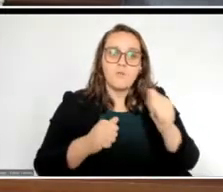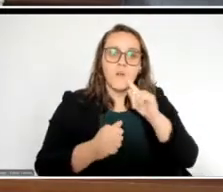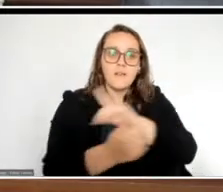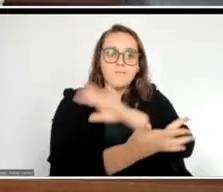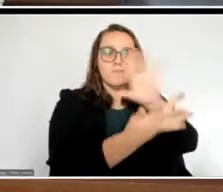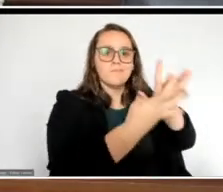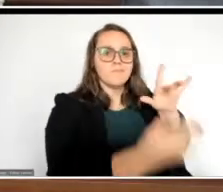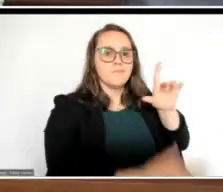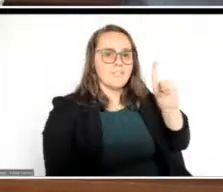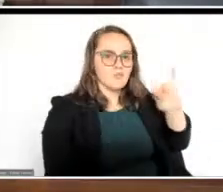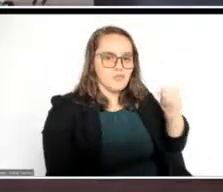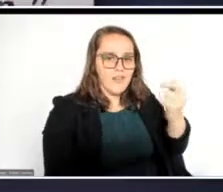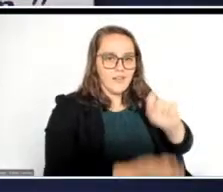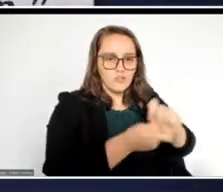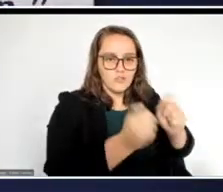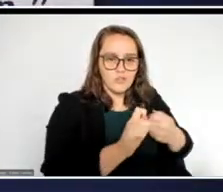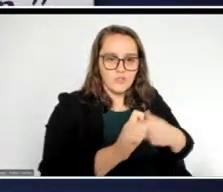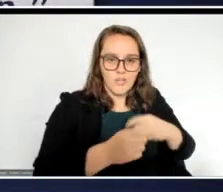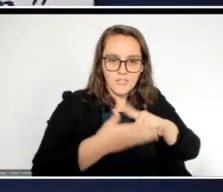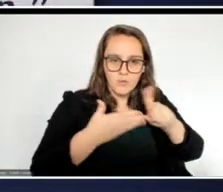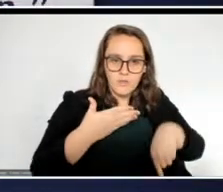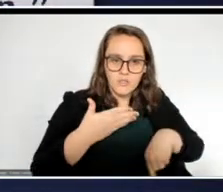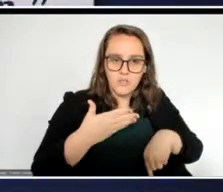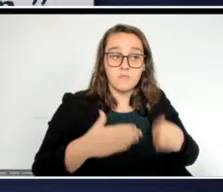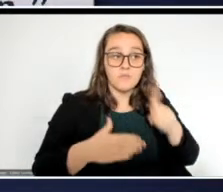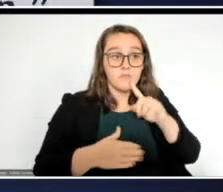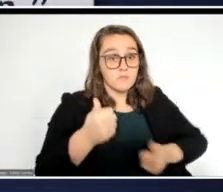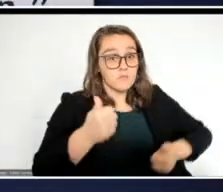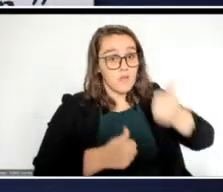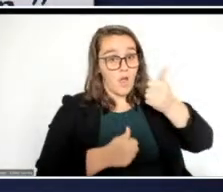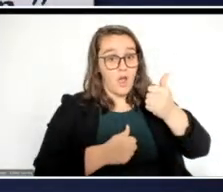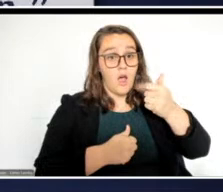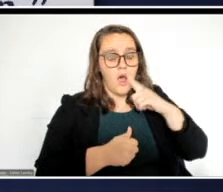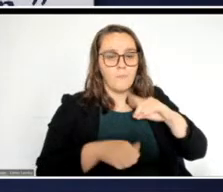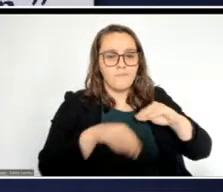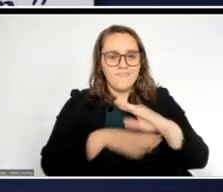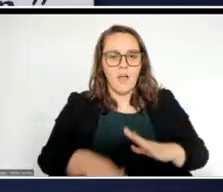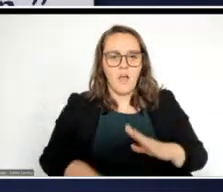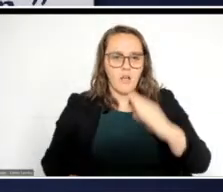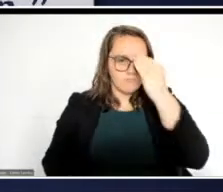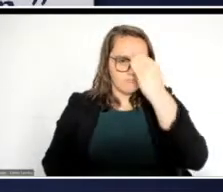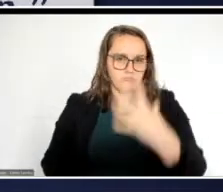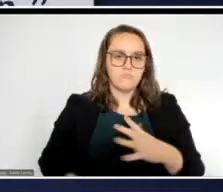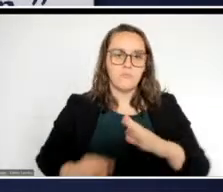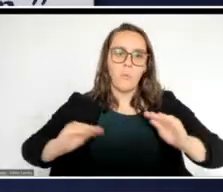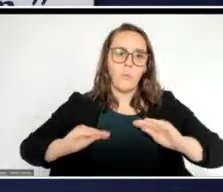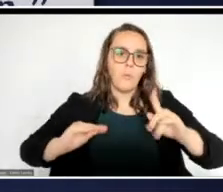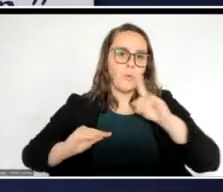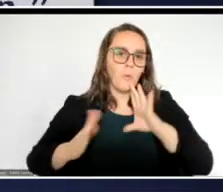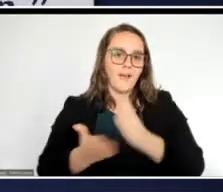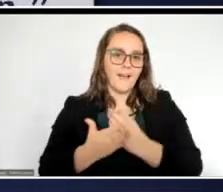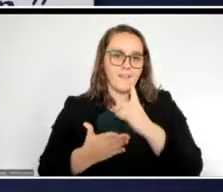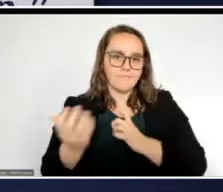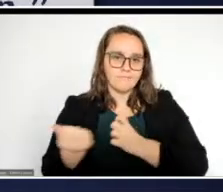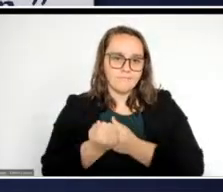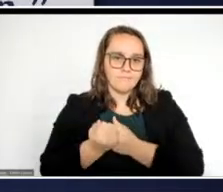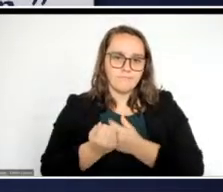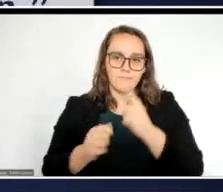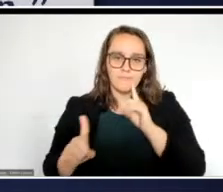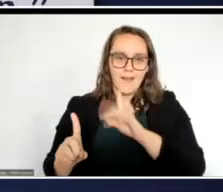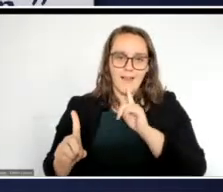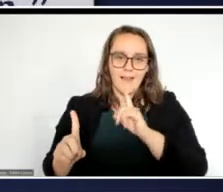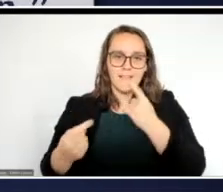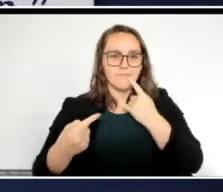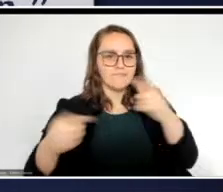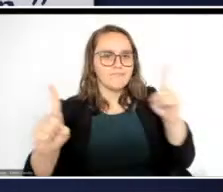His top officials told him that there was no evidence to support his claims of fraud, but he didn't care. As he told